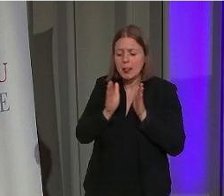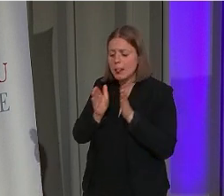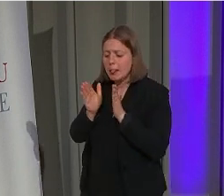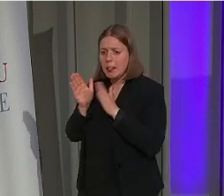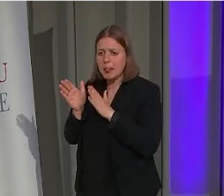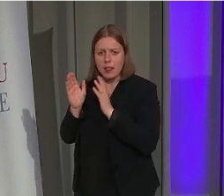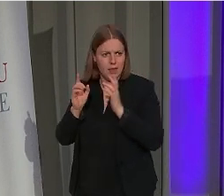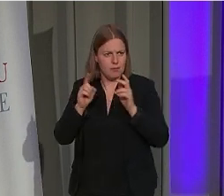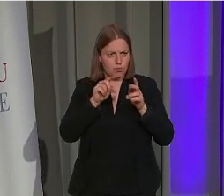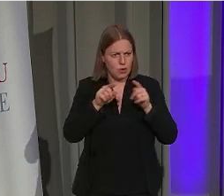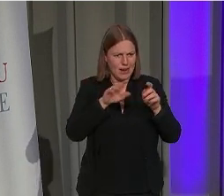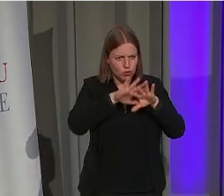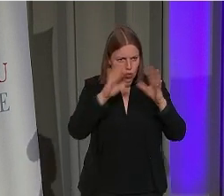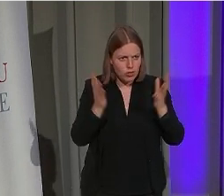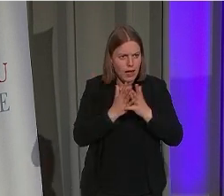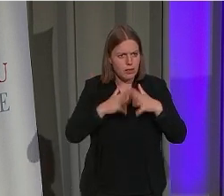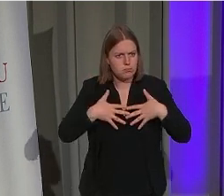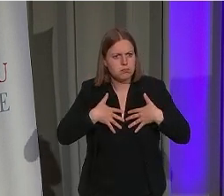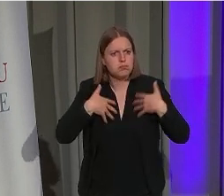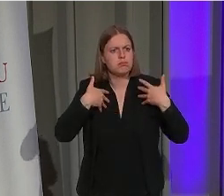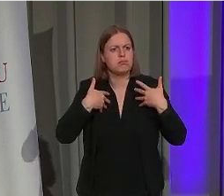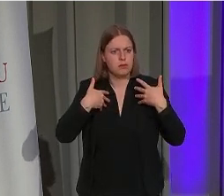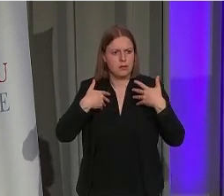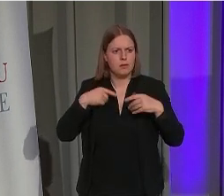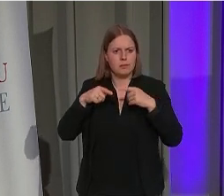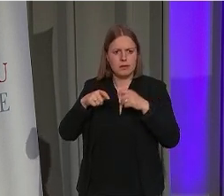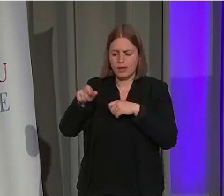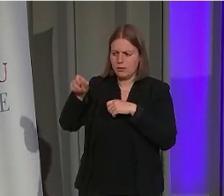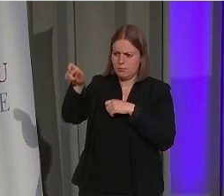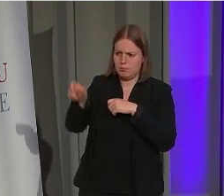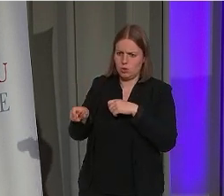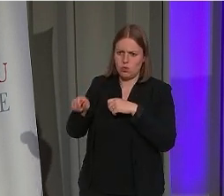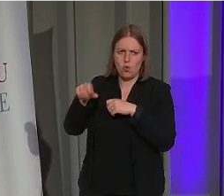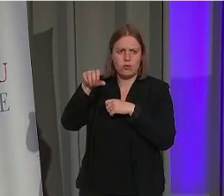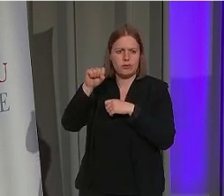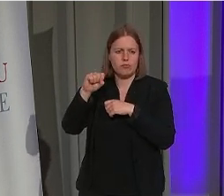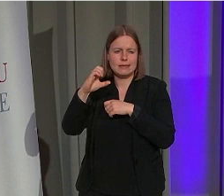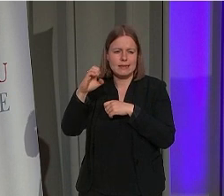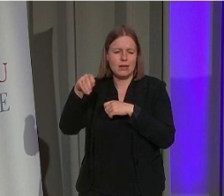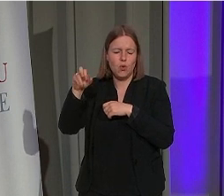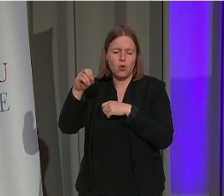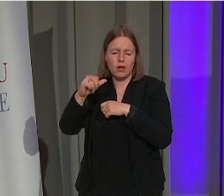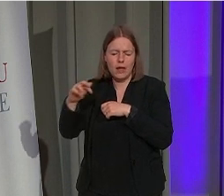to offer everything in totality. So we